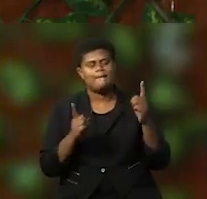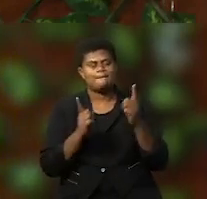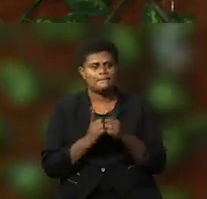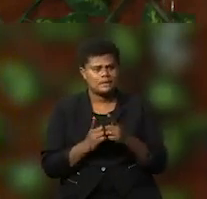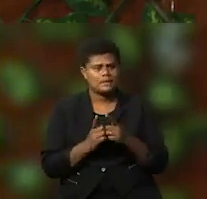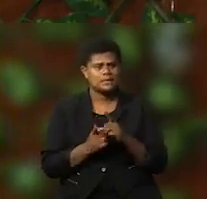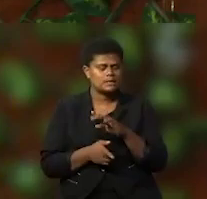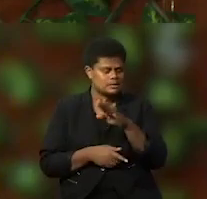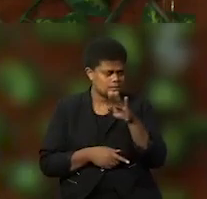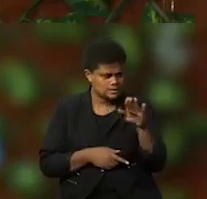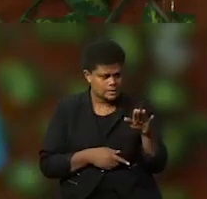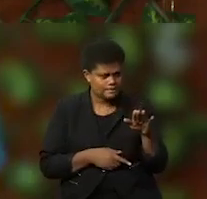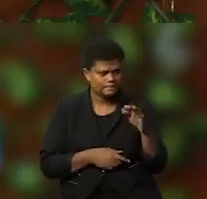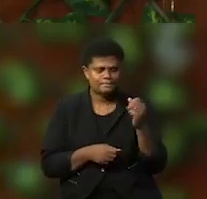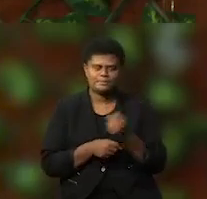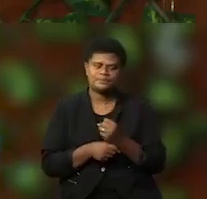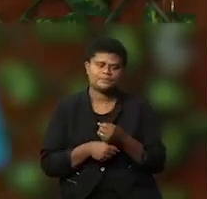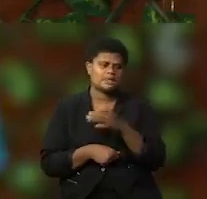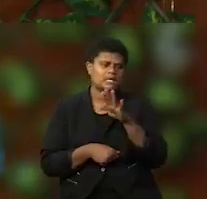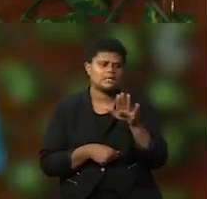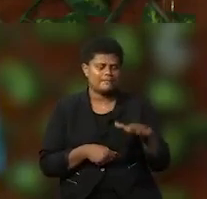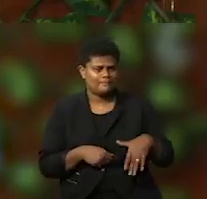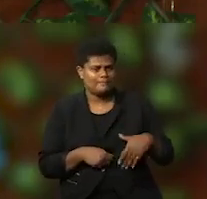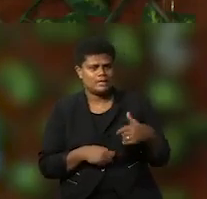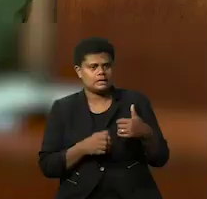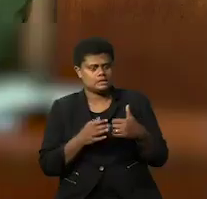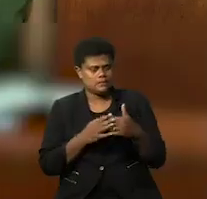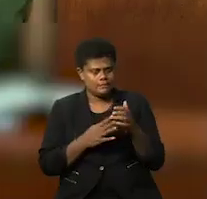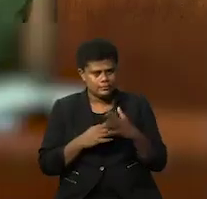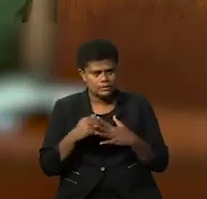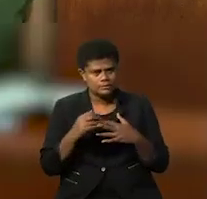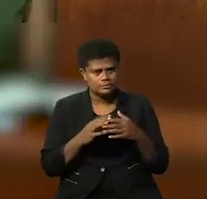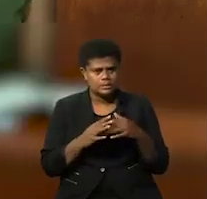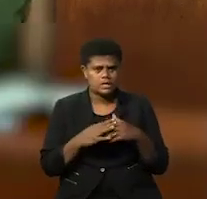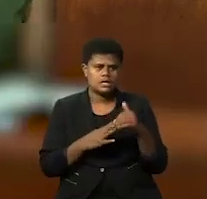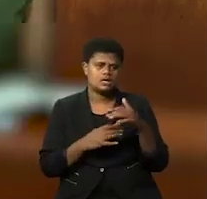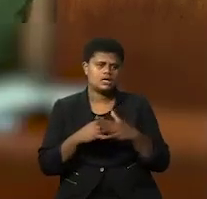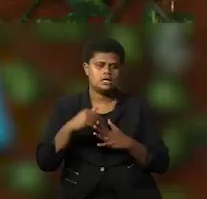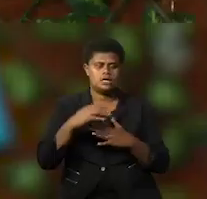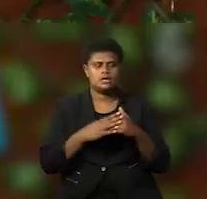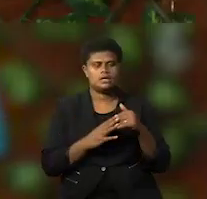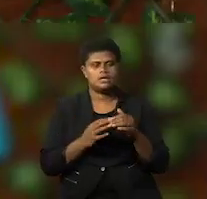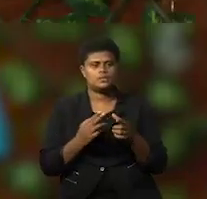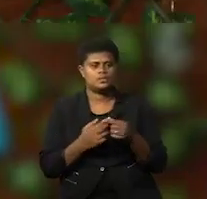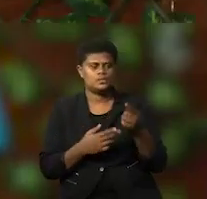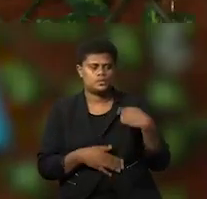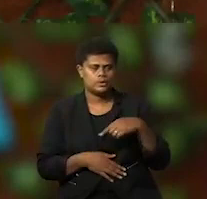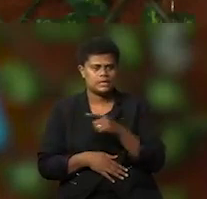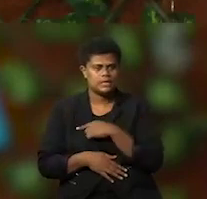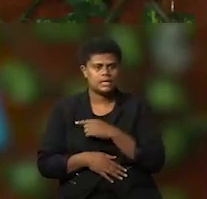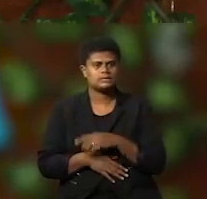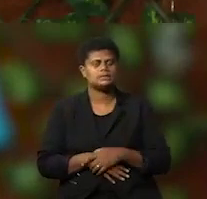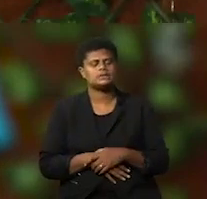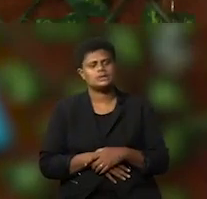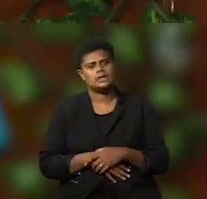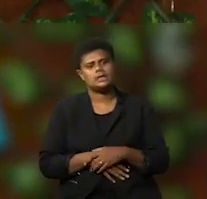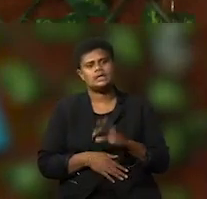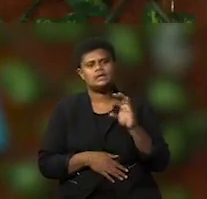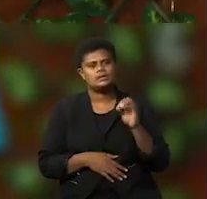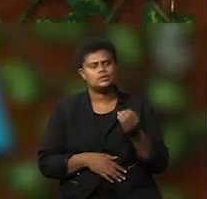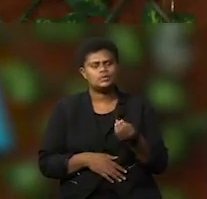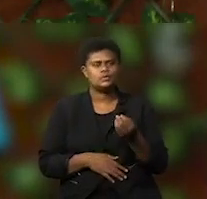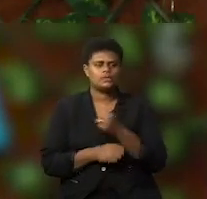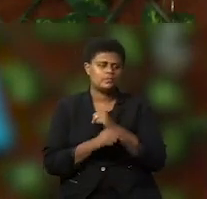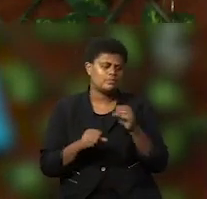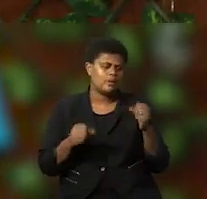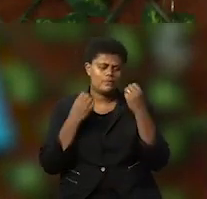them feel confident about sharing with us and us with them. And that's when, through the works and the power of the Holy Spirit, let